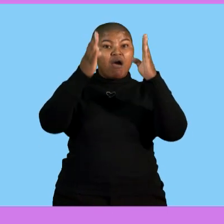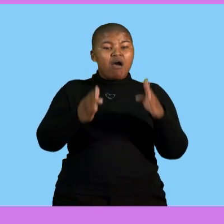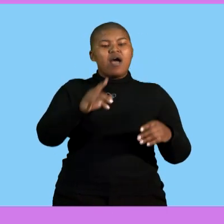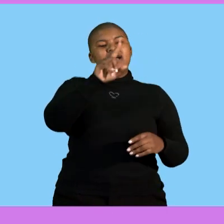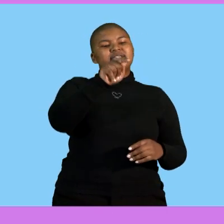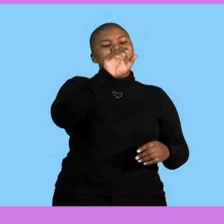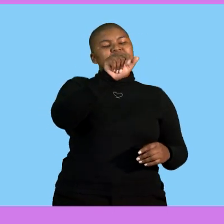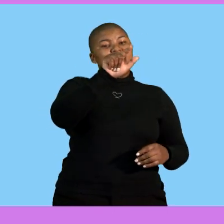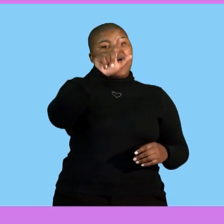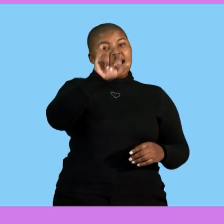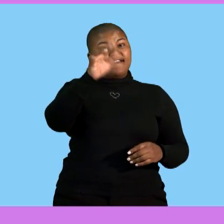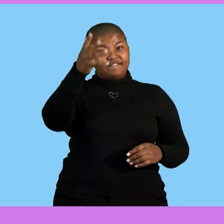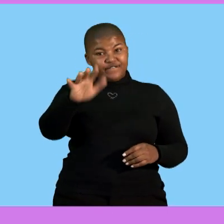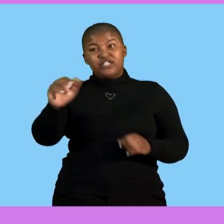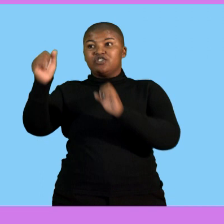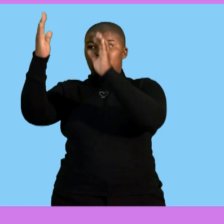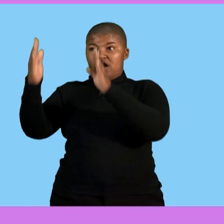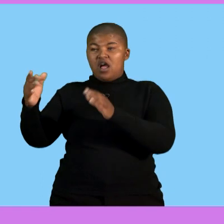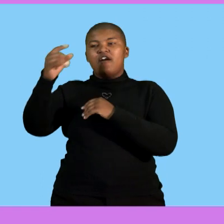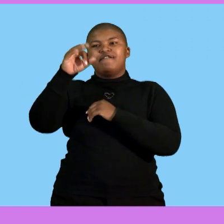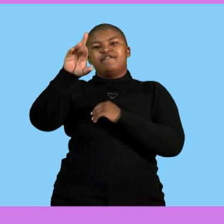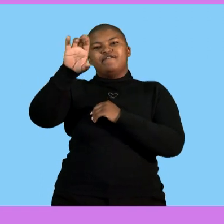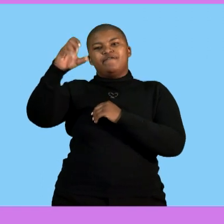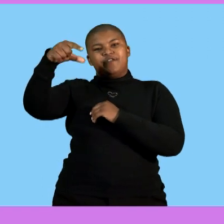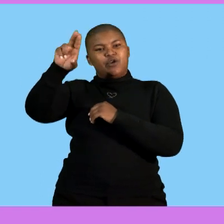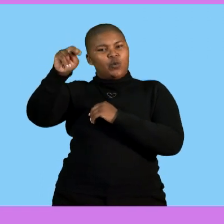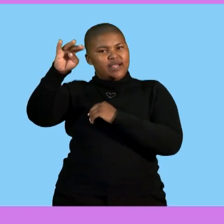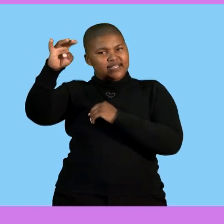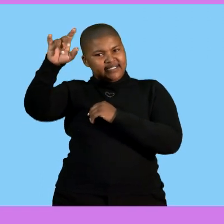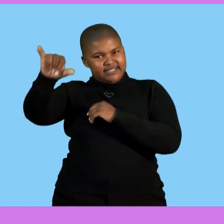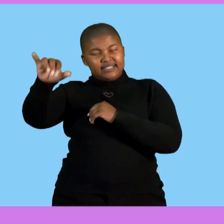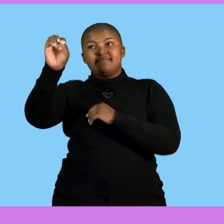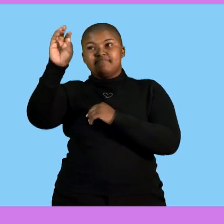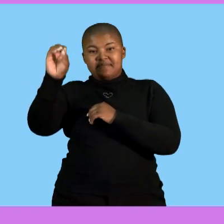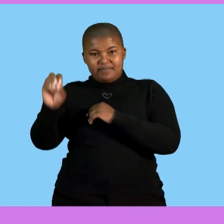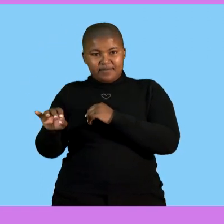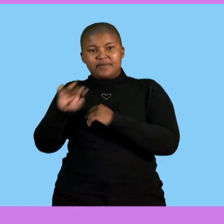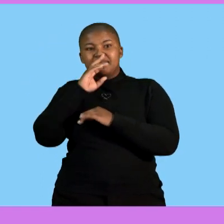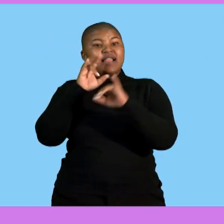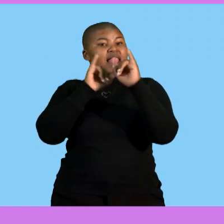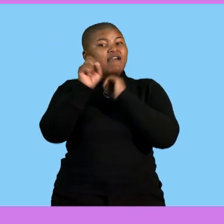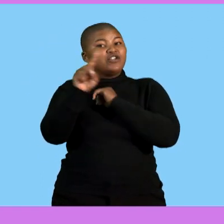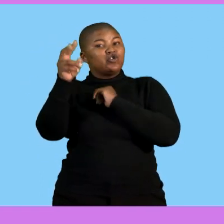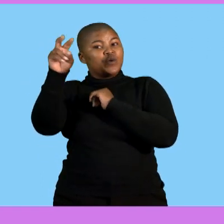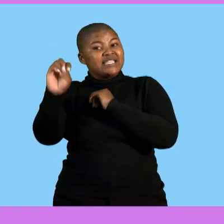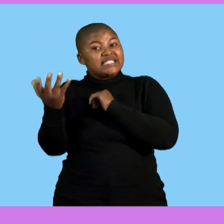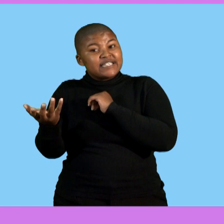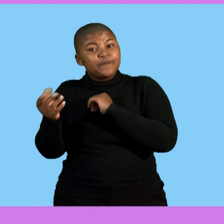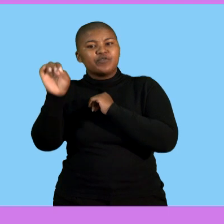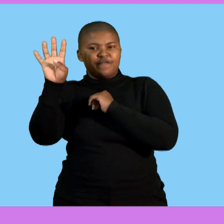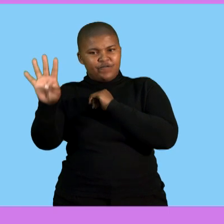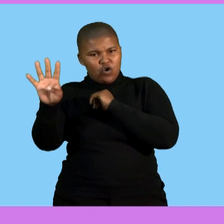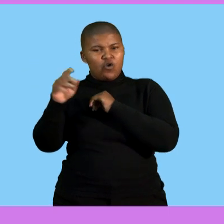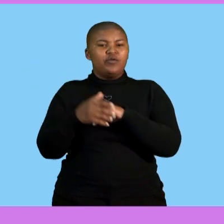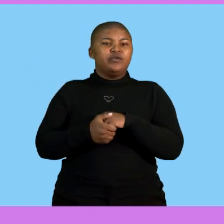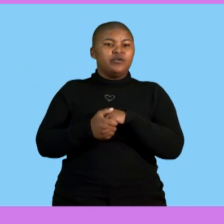us fill the frequency column. So between 0 and 10, there's nothing, there's 0. So 11 and 20,